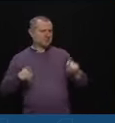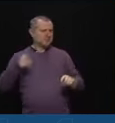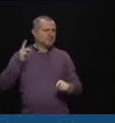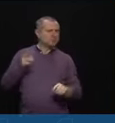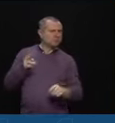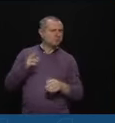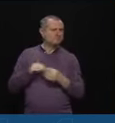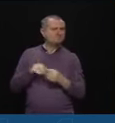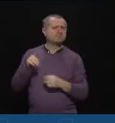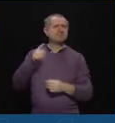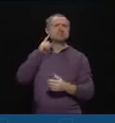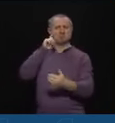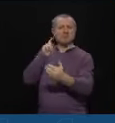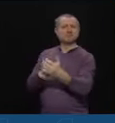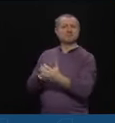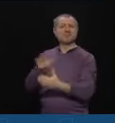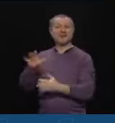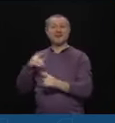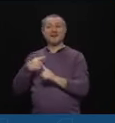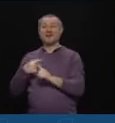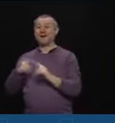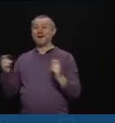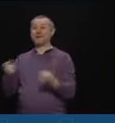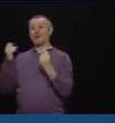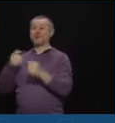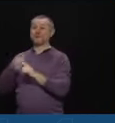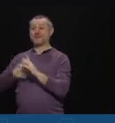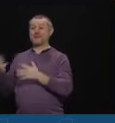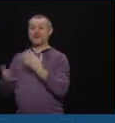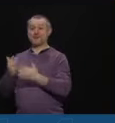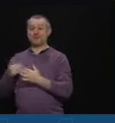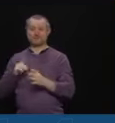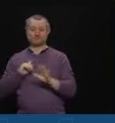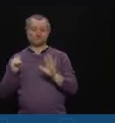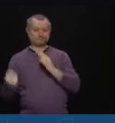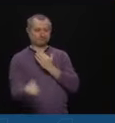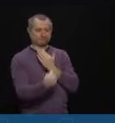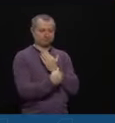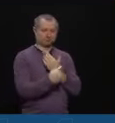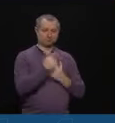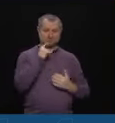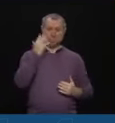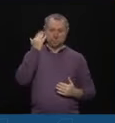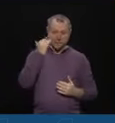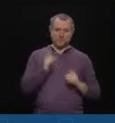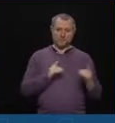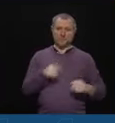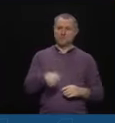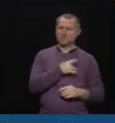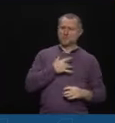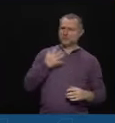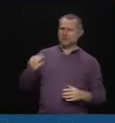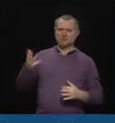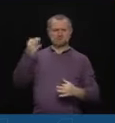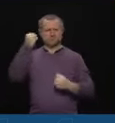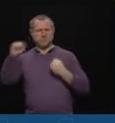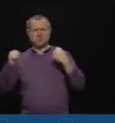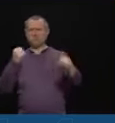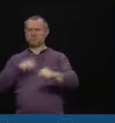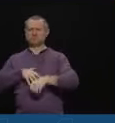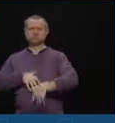reality of why people had to take to the streets and march forward and make sure that today in 2022 we are continuing